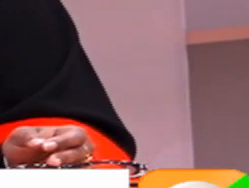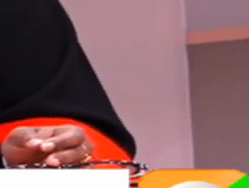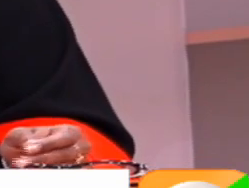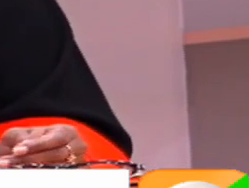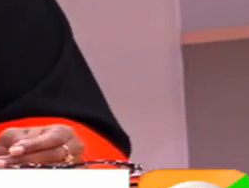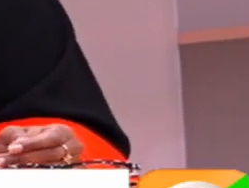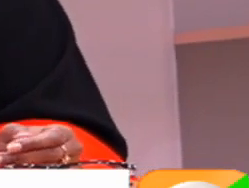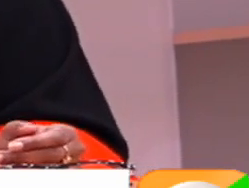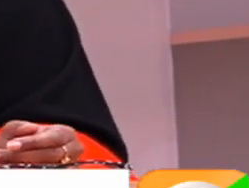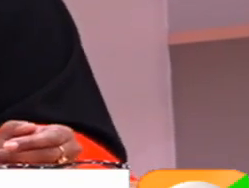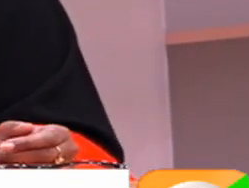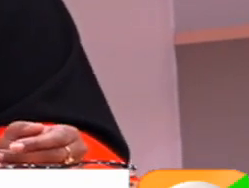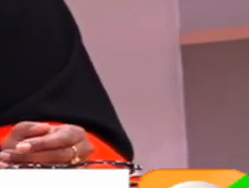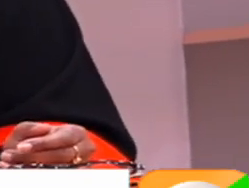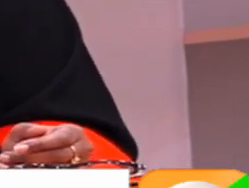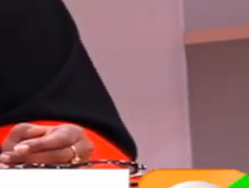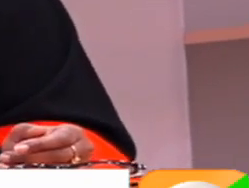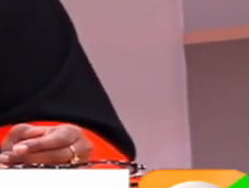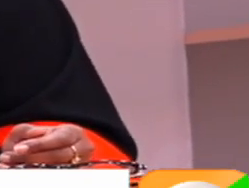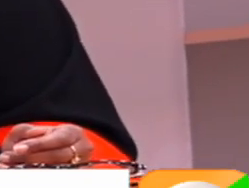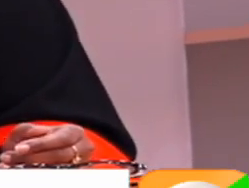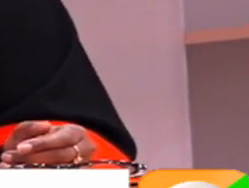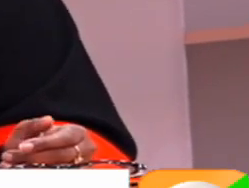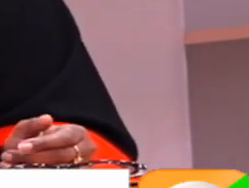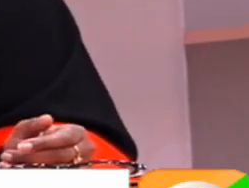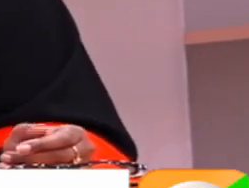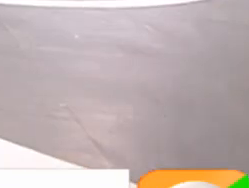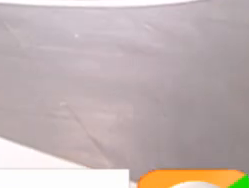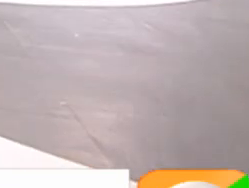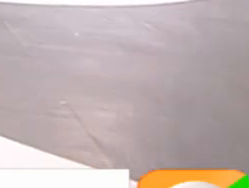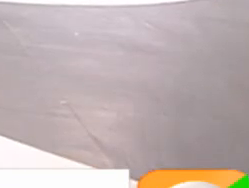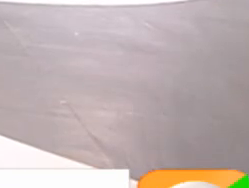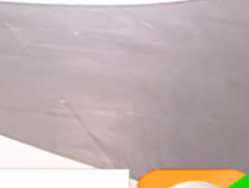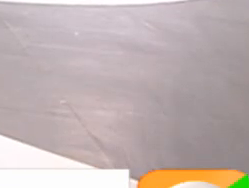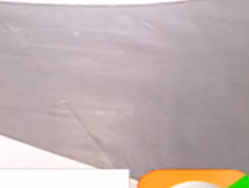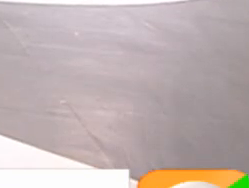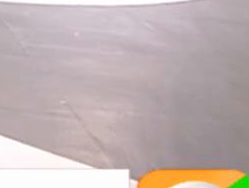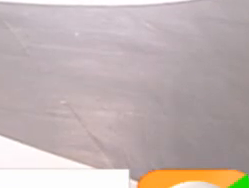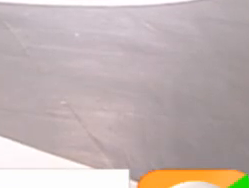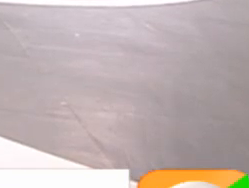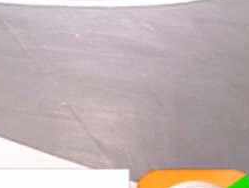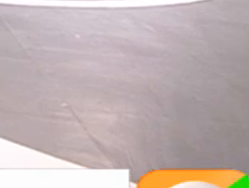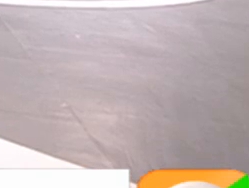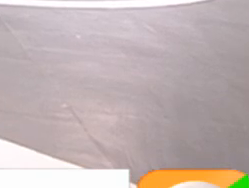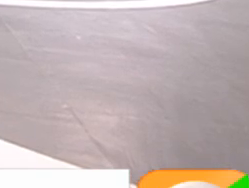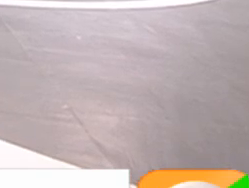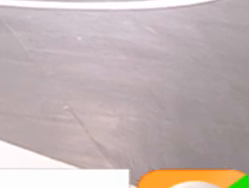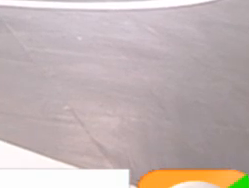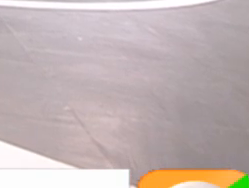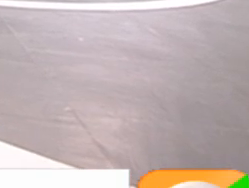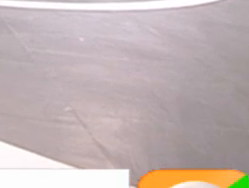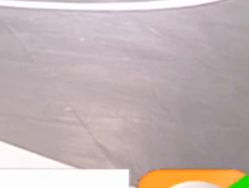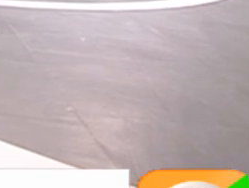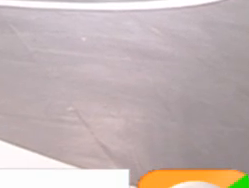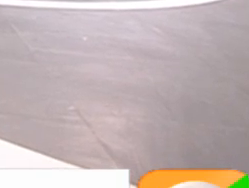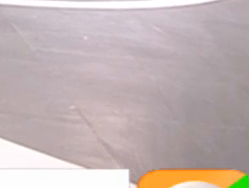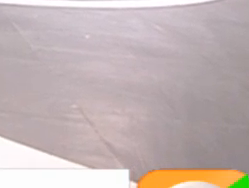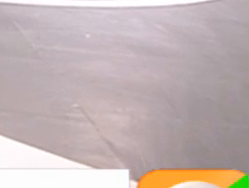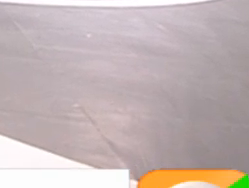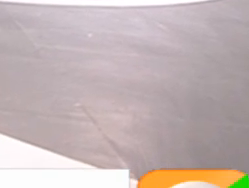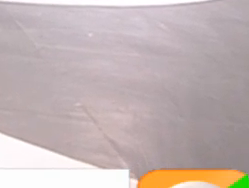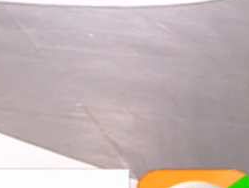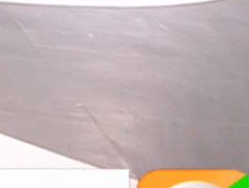to spread. Number two, we saw the lockdown, the partial lockdown happen yesterday, and of